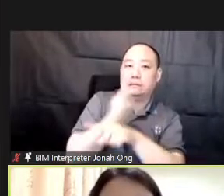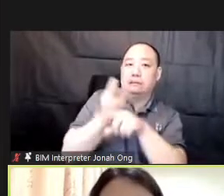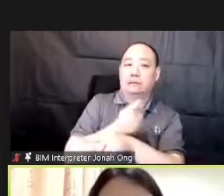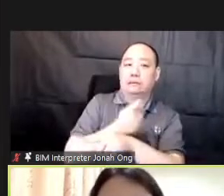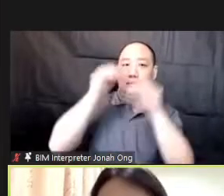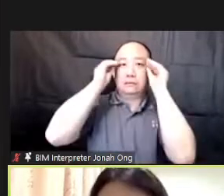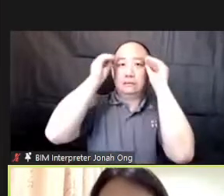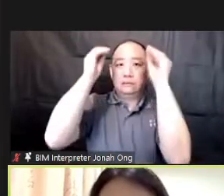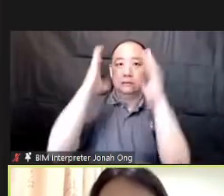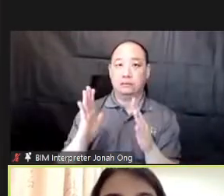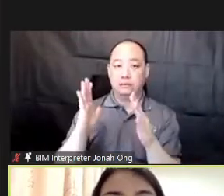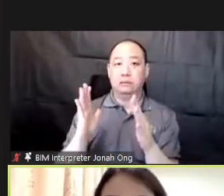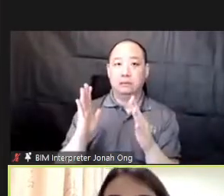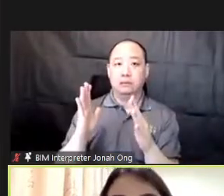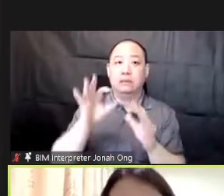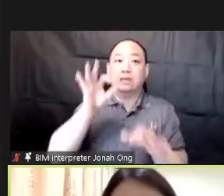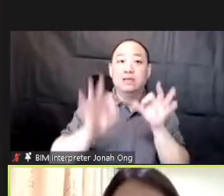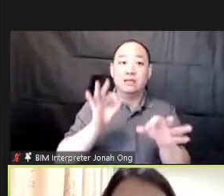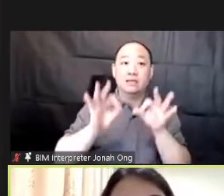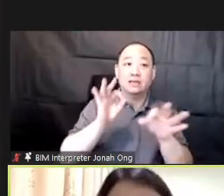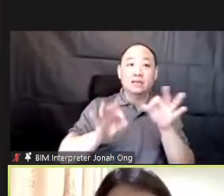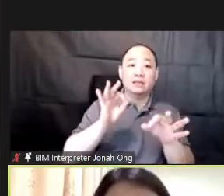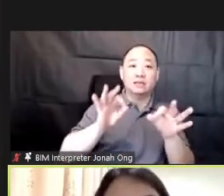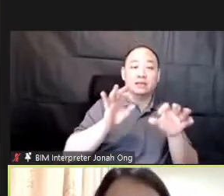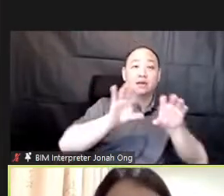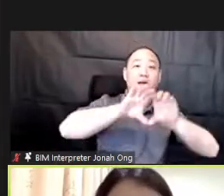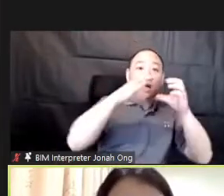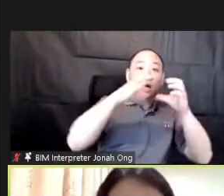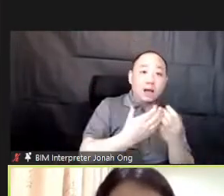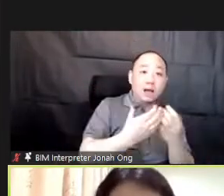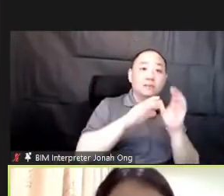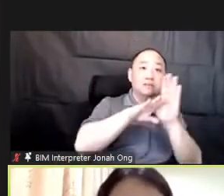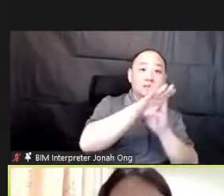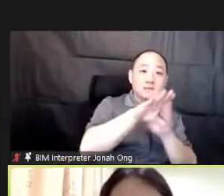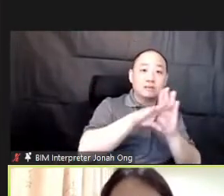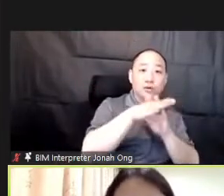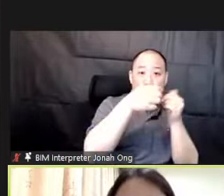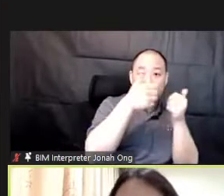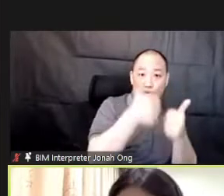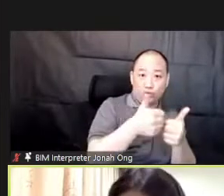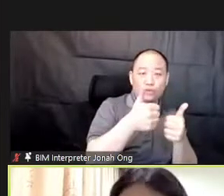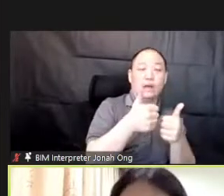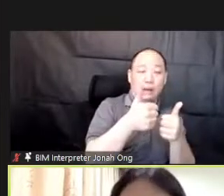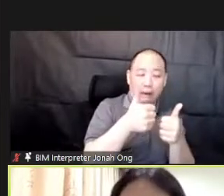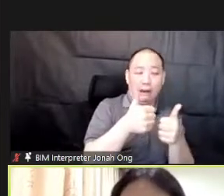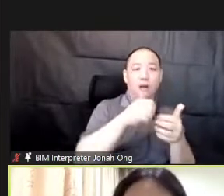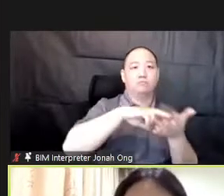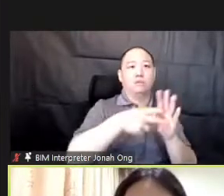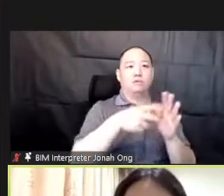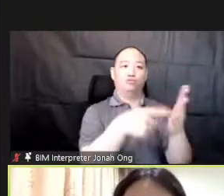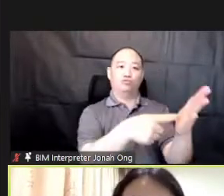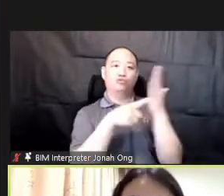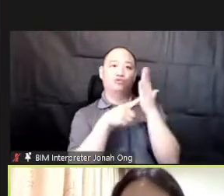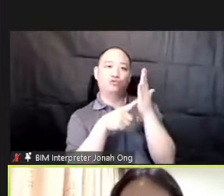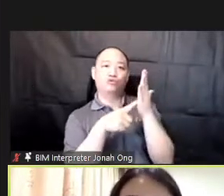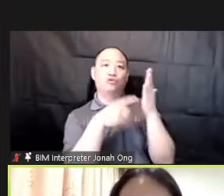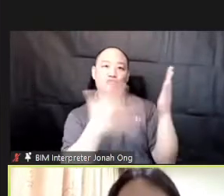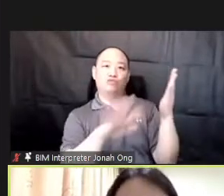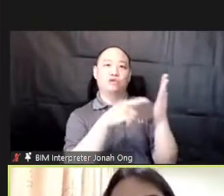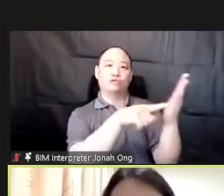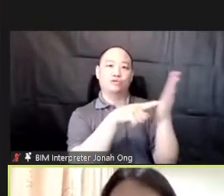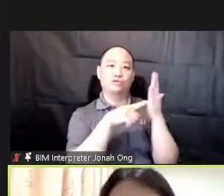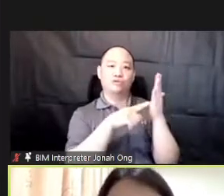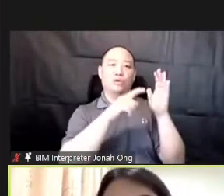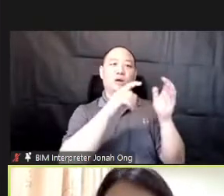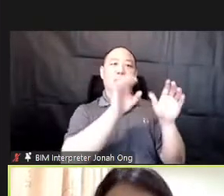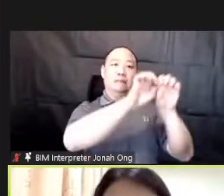classroom instructions improve, then we can see a change in our education system. So like, leads to my point number two, improving